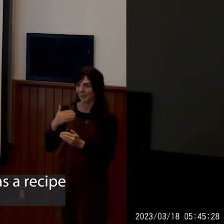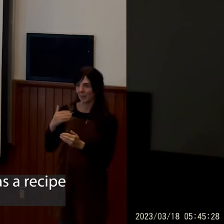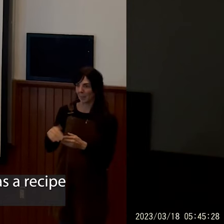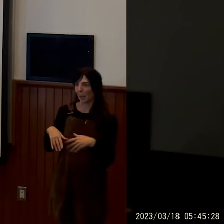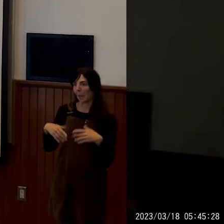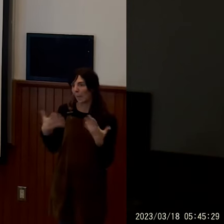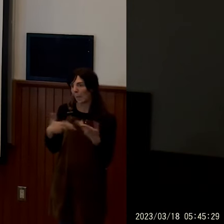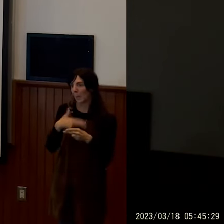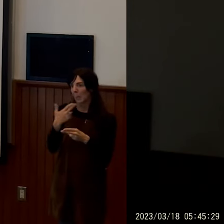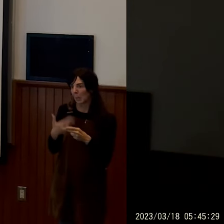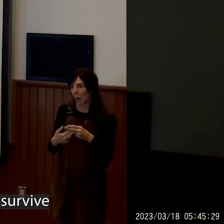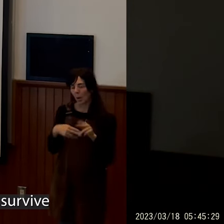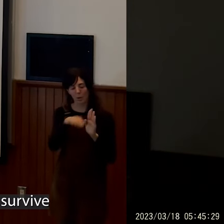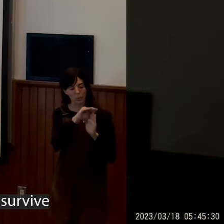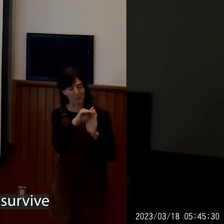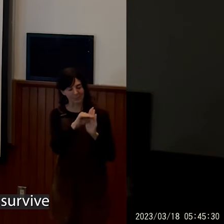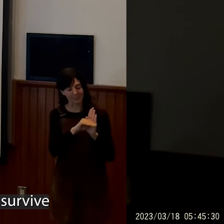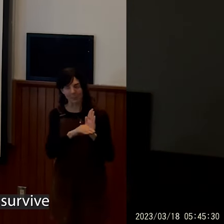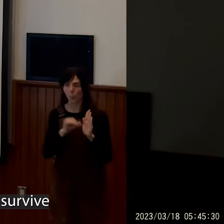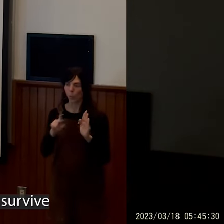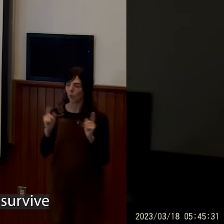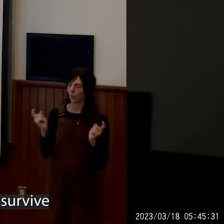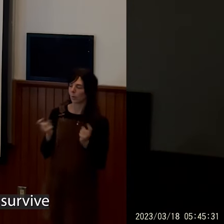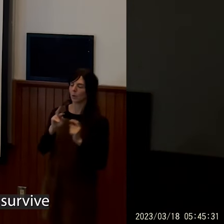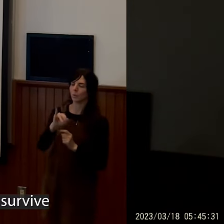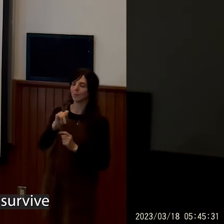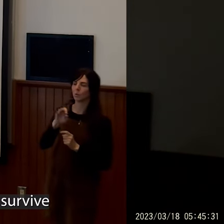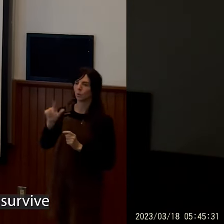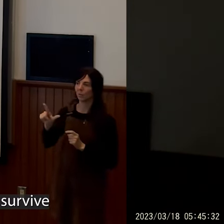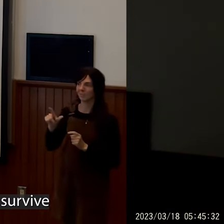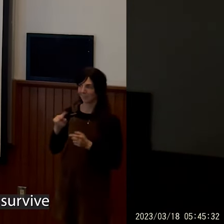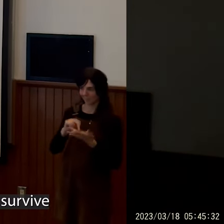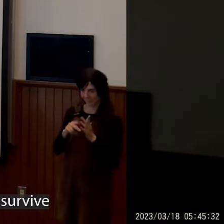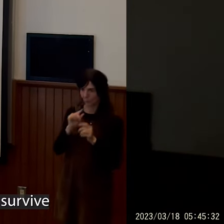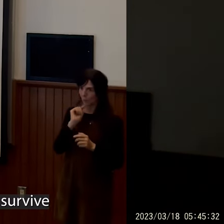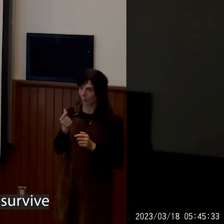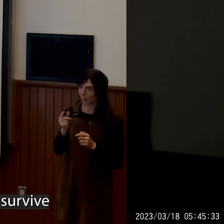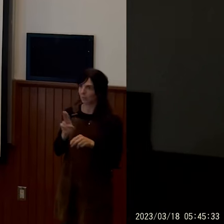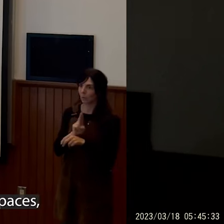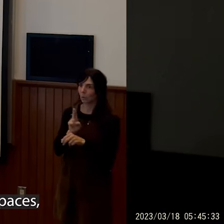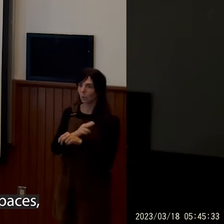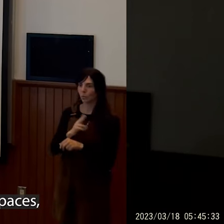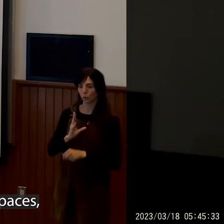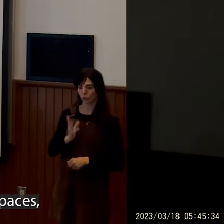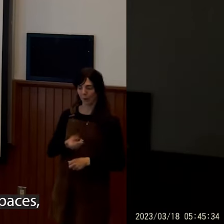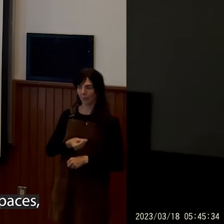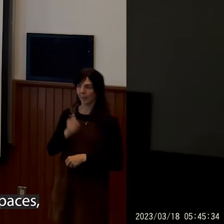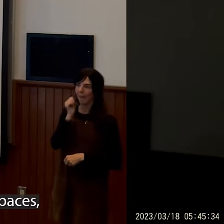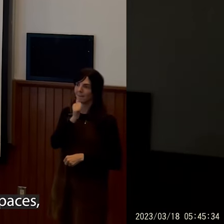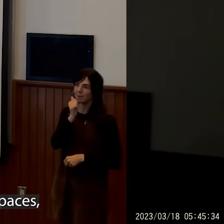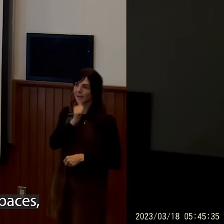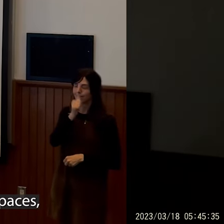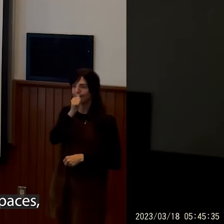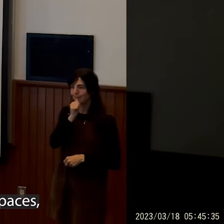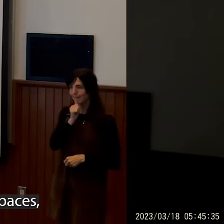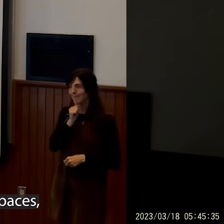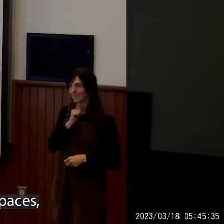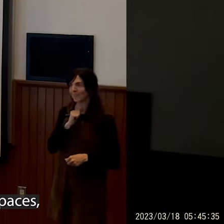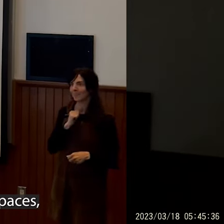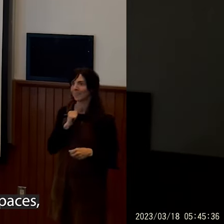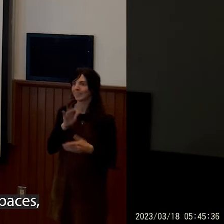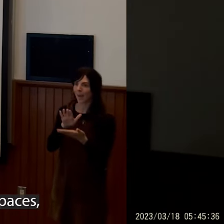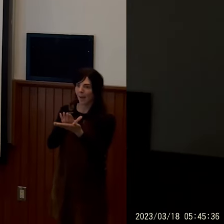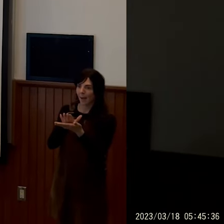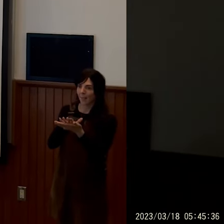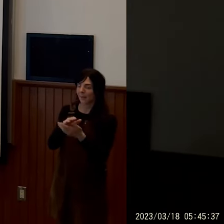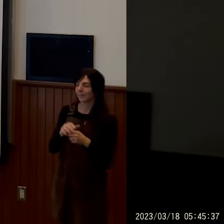a ritual, that we use rituals to survive every day. To survive academic spaces, to survive public